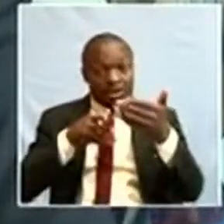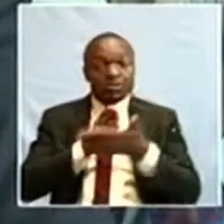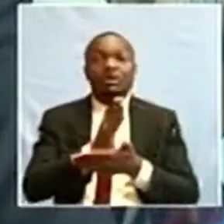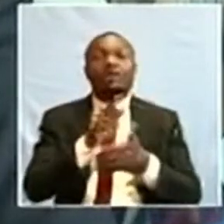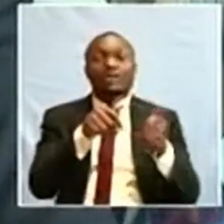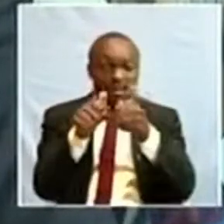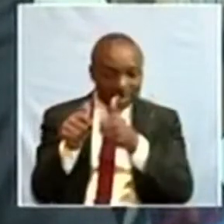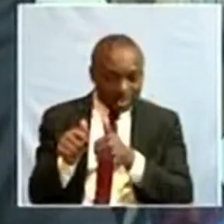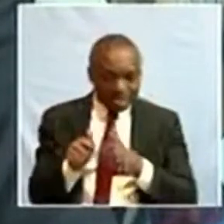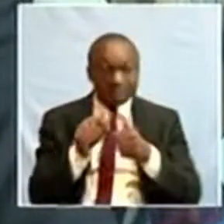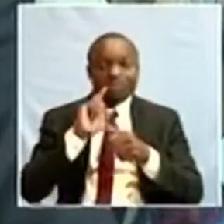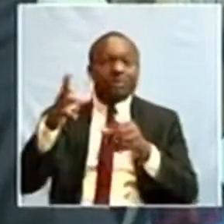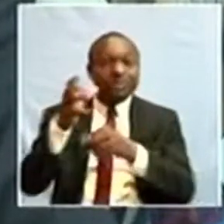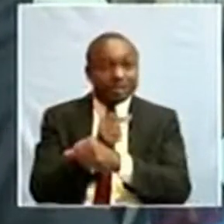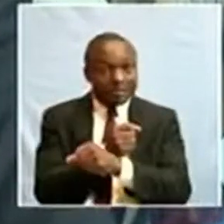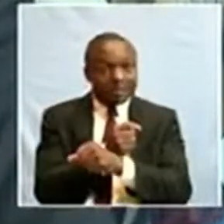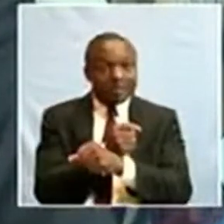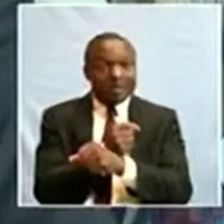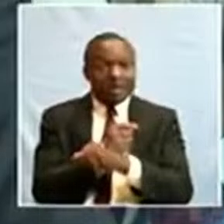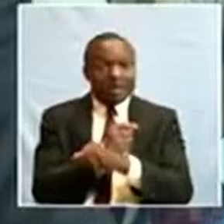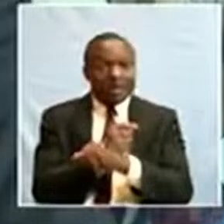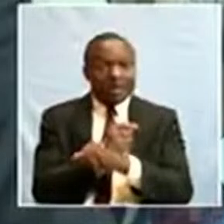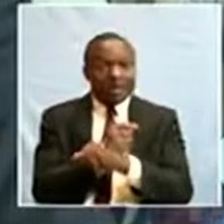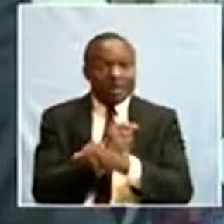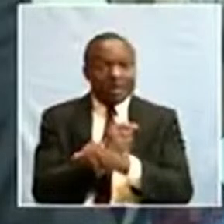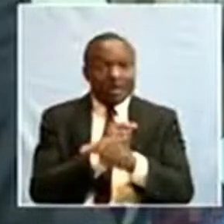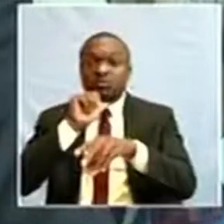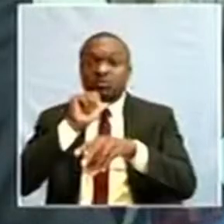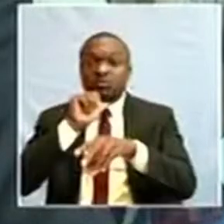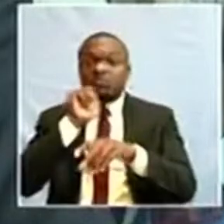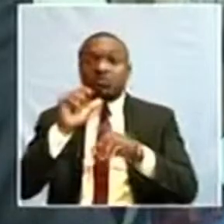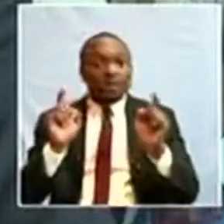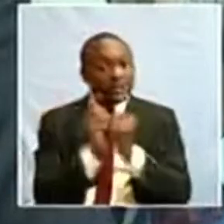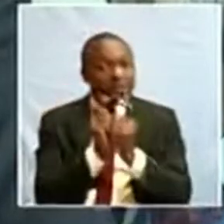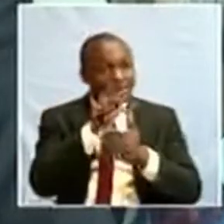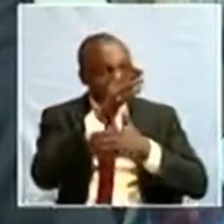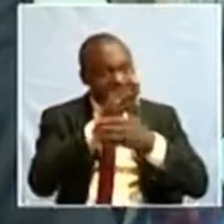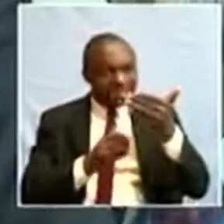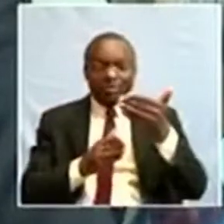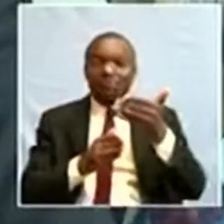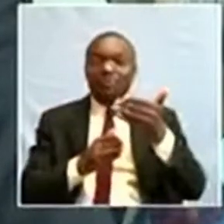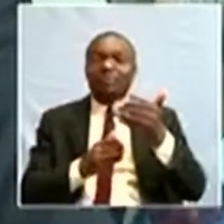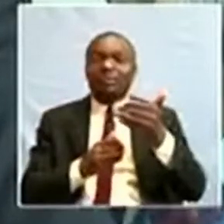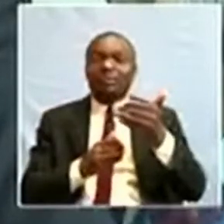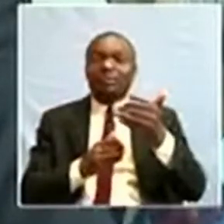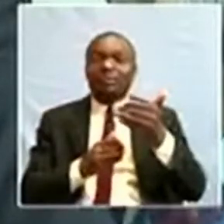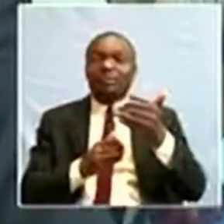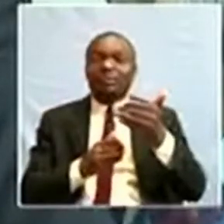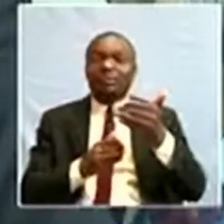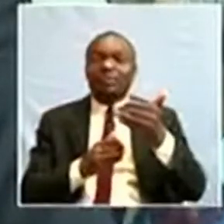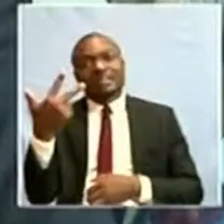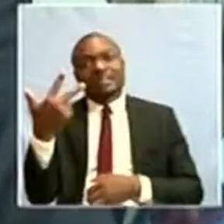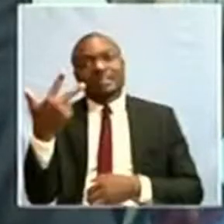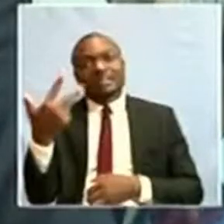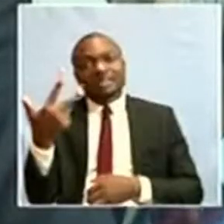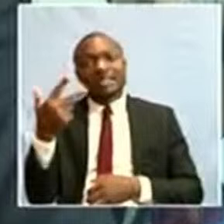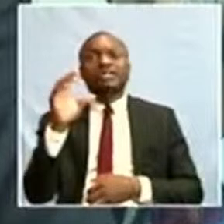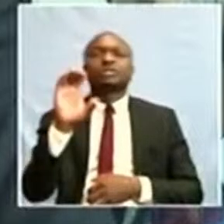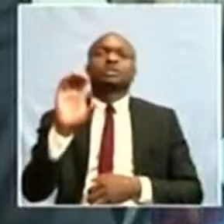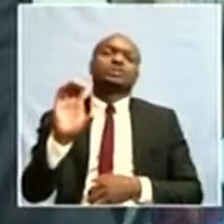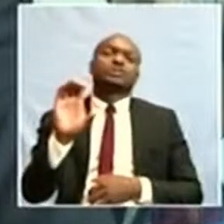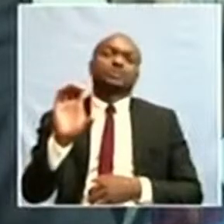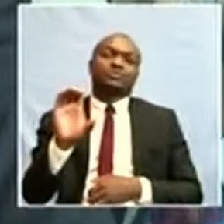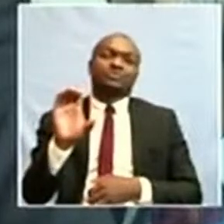to take. Okay. So where a particular audit observation may not meet some of the elements with regards to the C's as set out for a